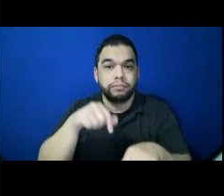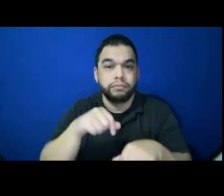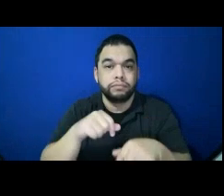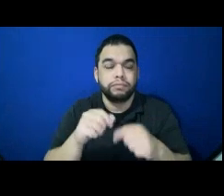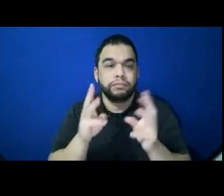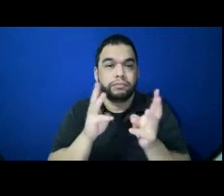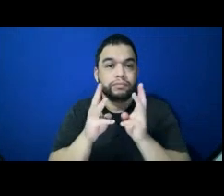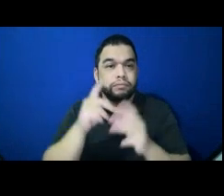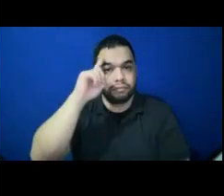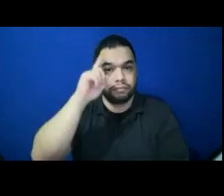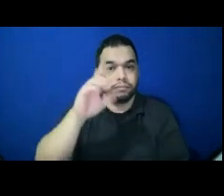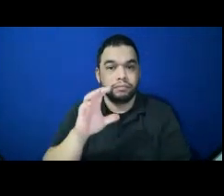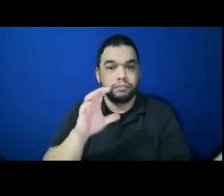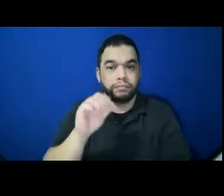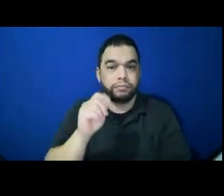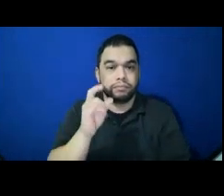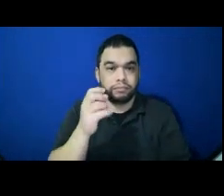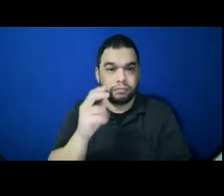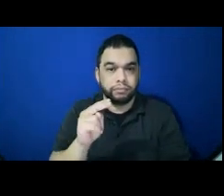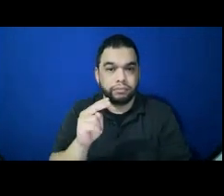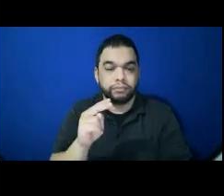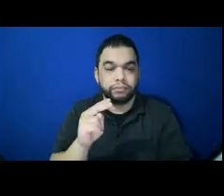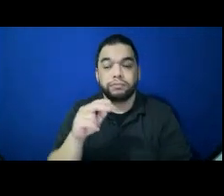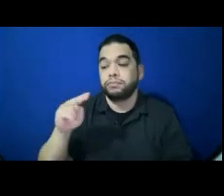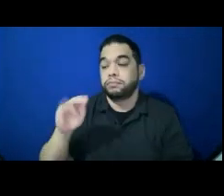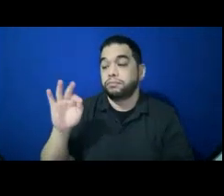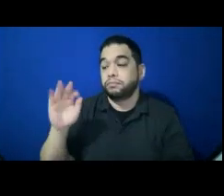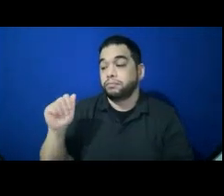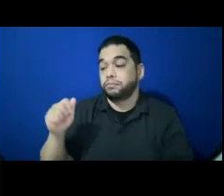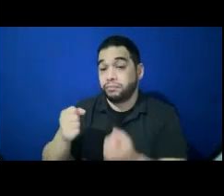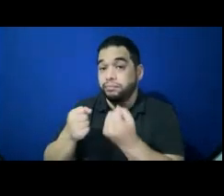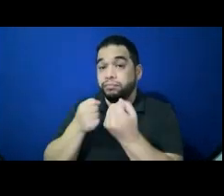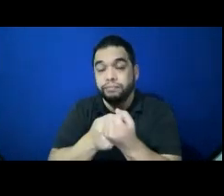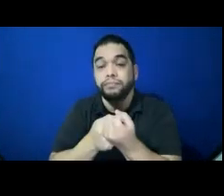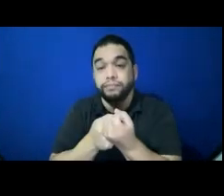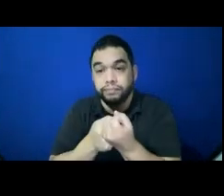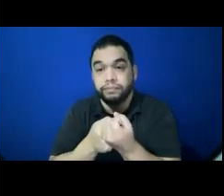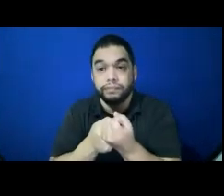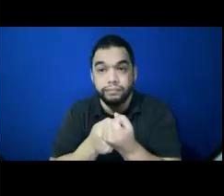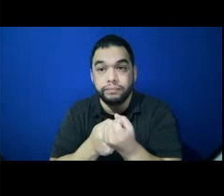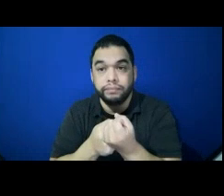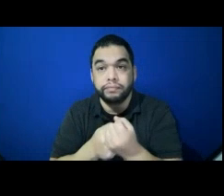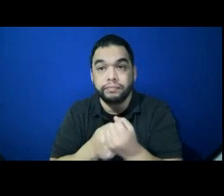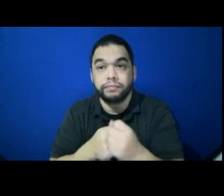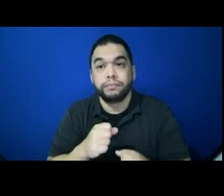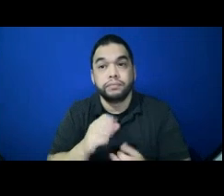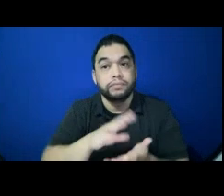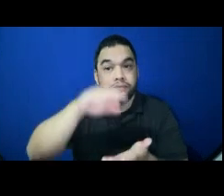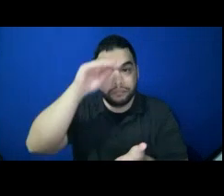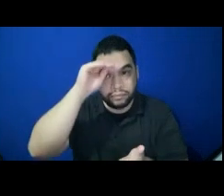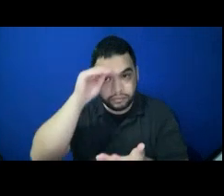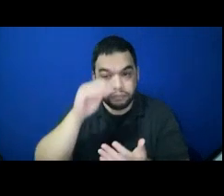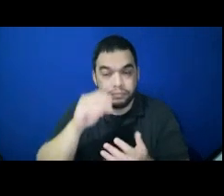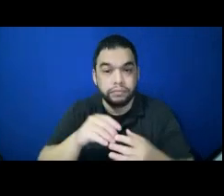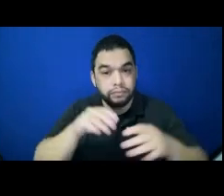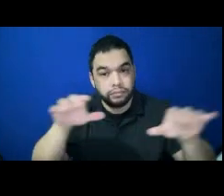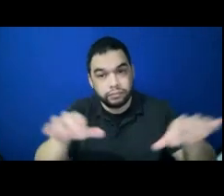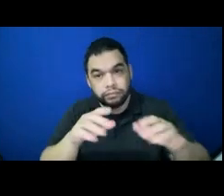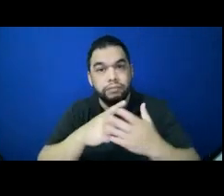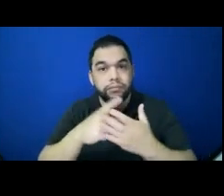project that's supported by NEFA. And the learning and action projects all have some integration with